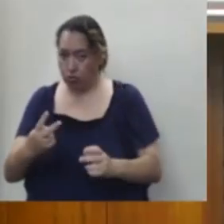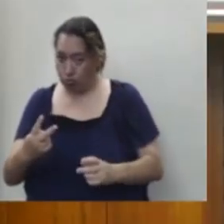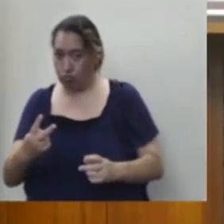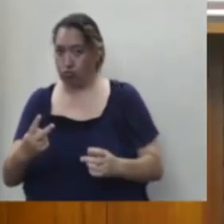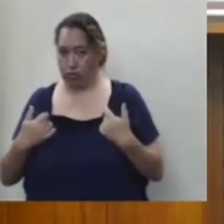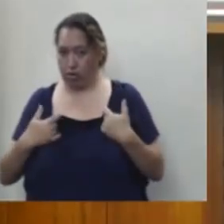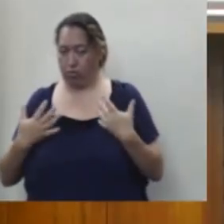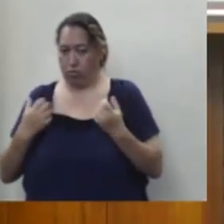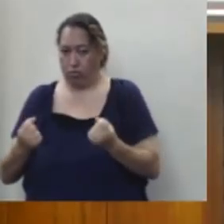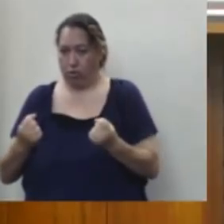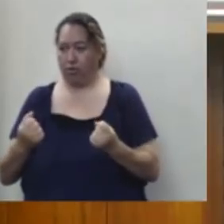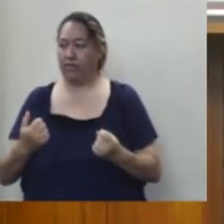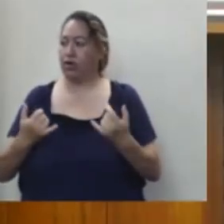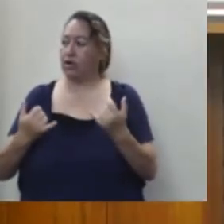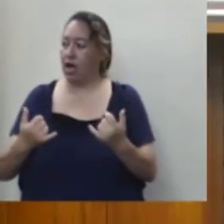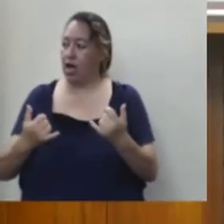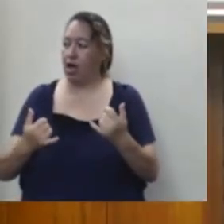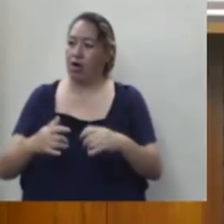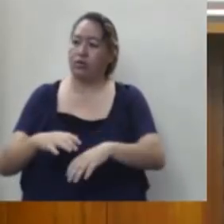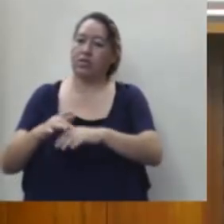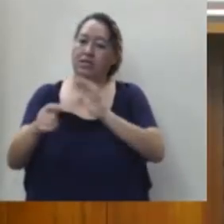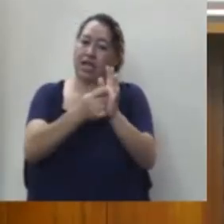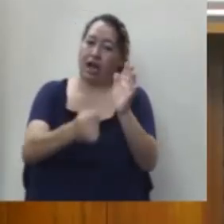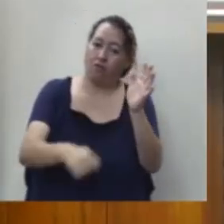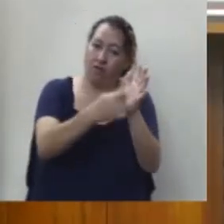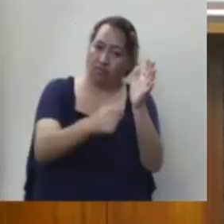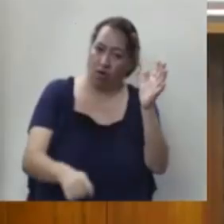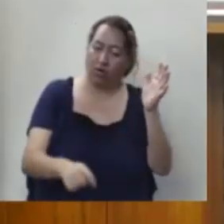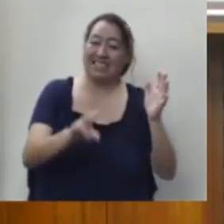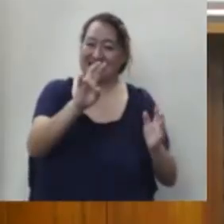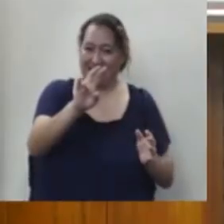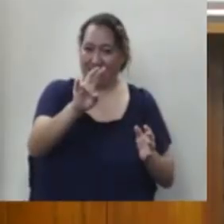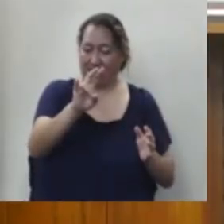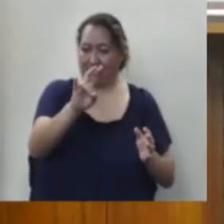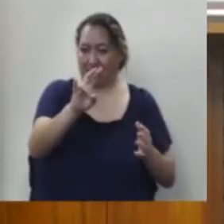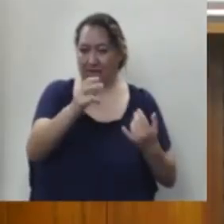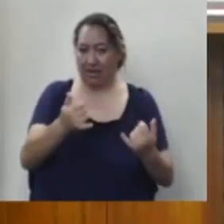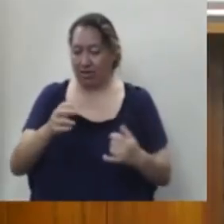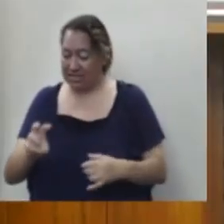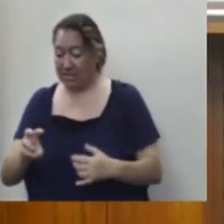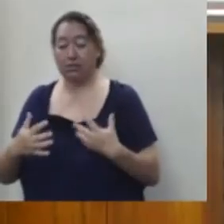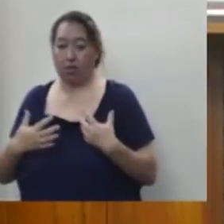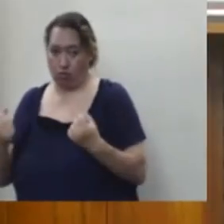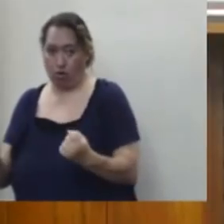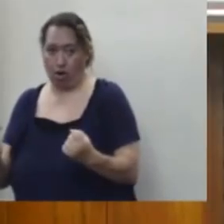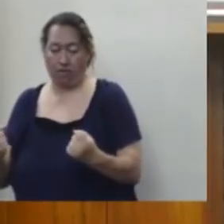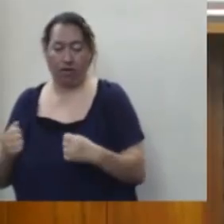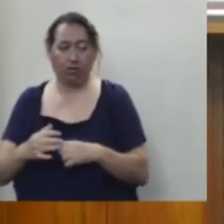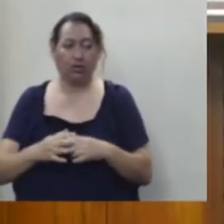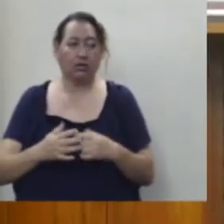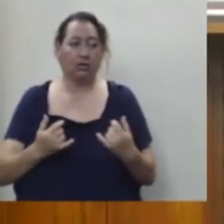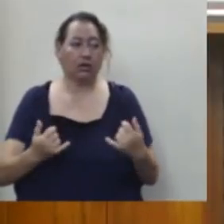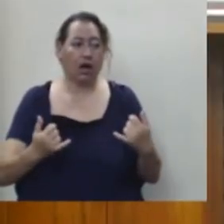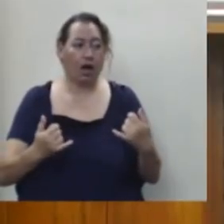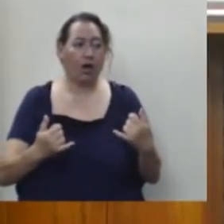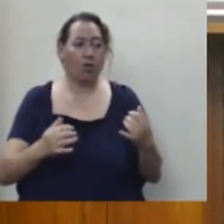And then we journey through Talifofo, 7 cases of COVID positive, 6 have recovered. And then we scroll down